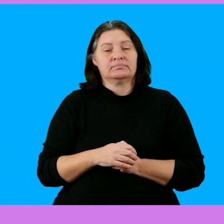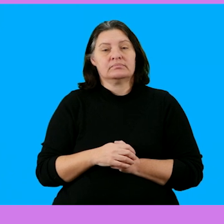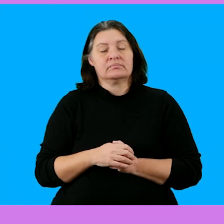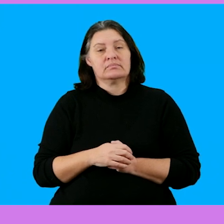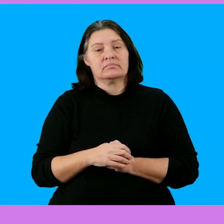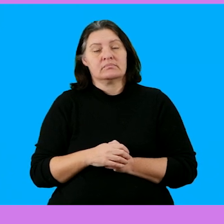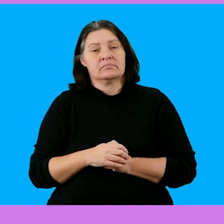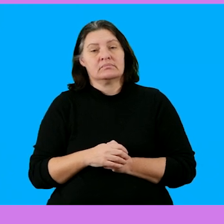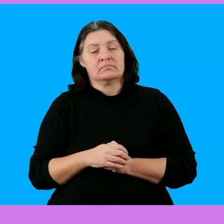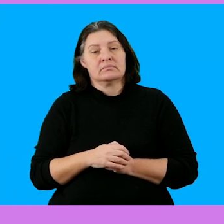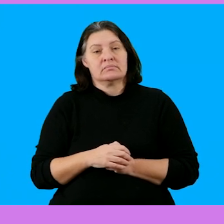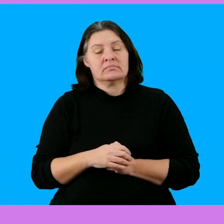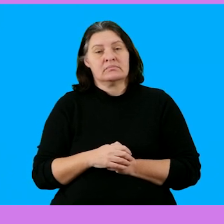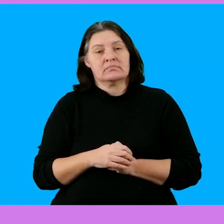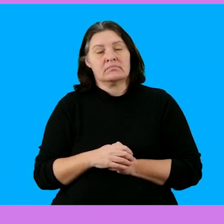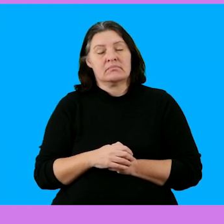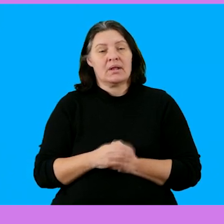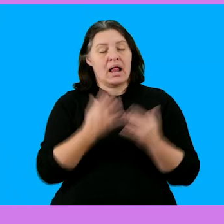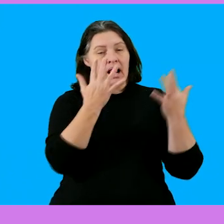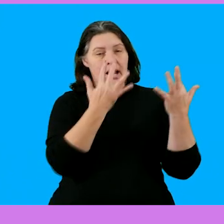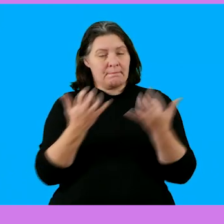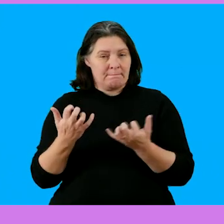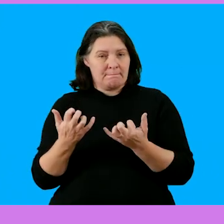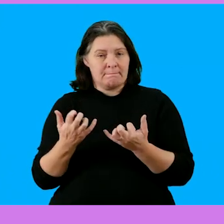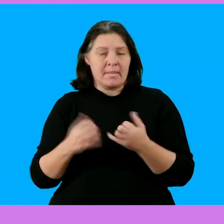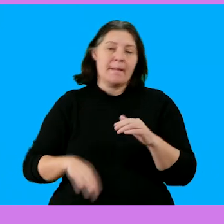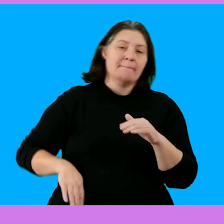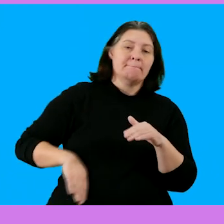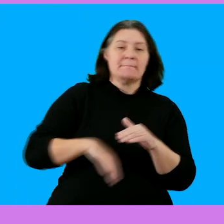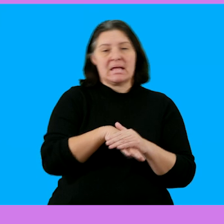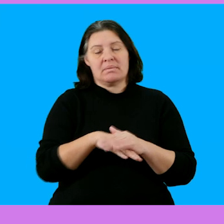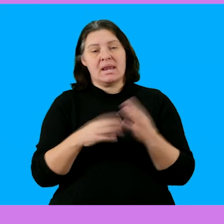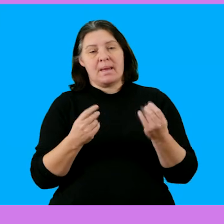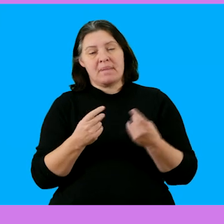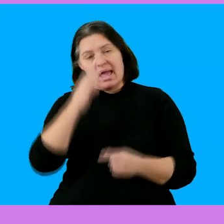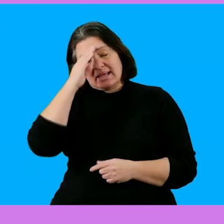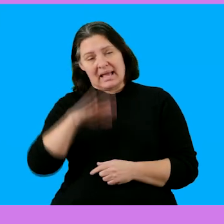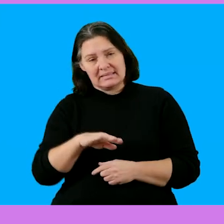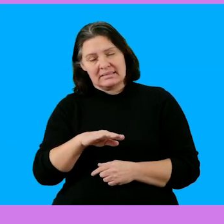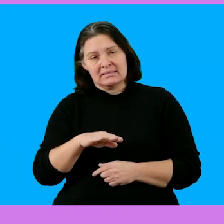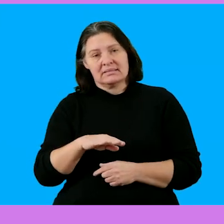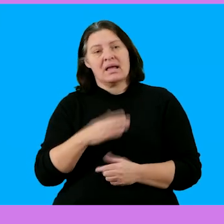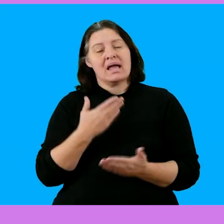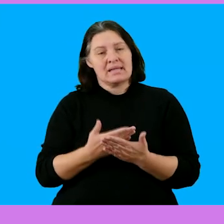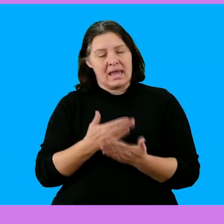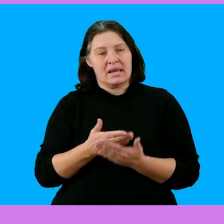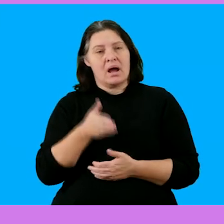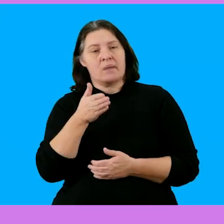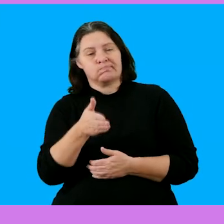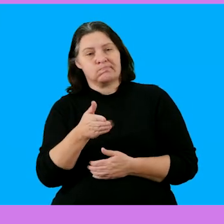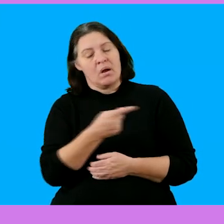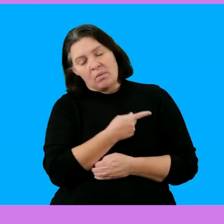one can accommodate 3 guests, calculate the maximum number of guests that can be